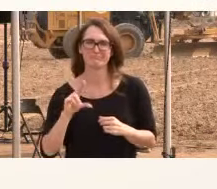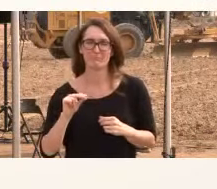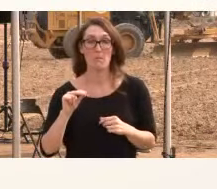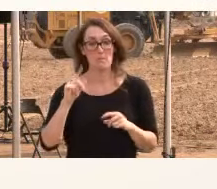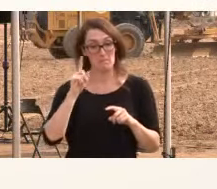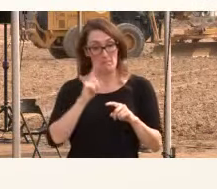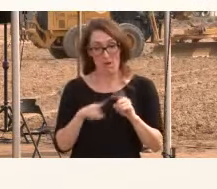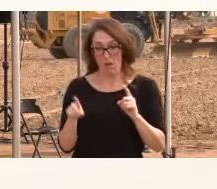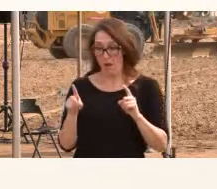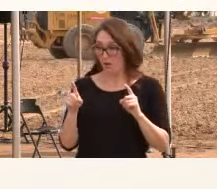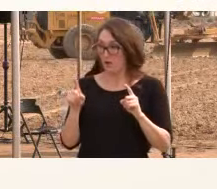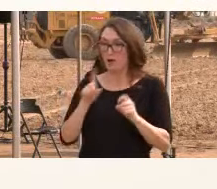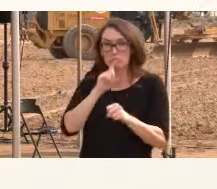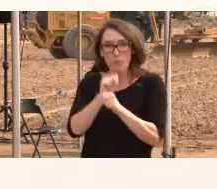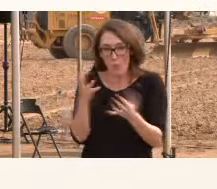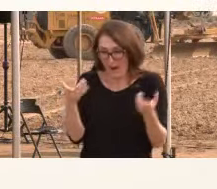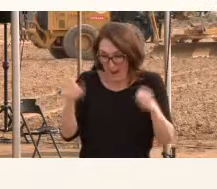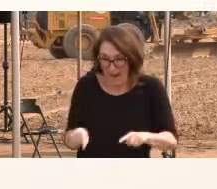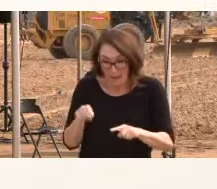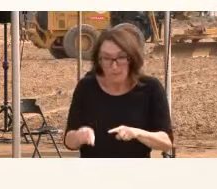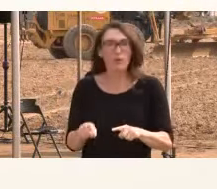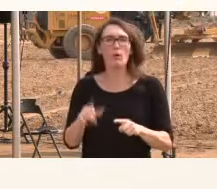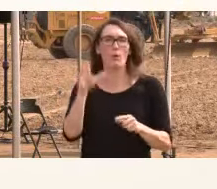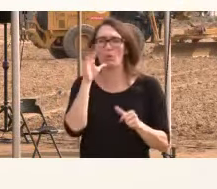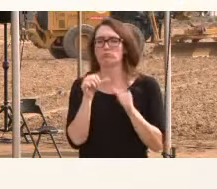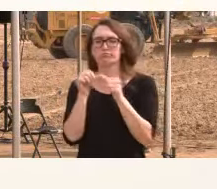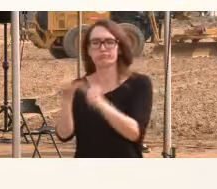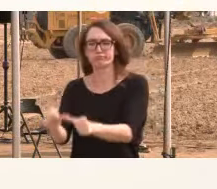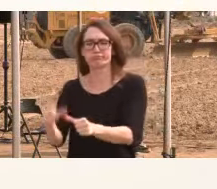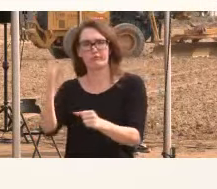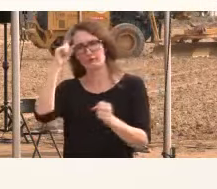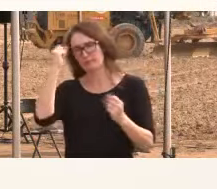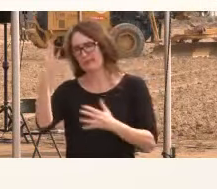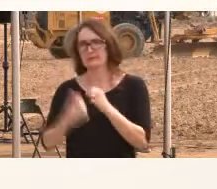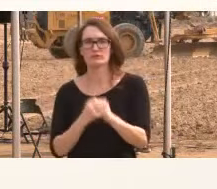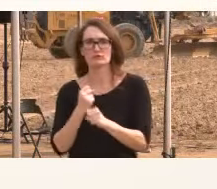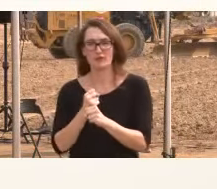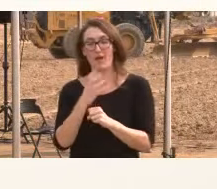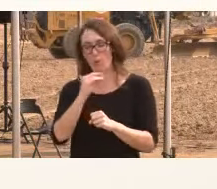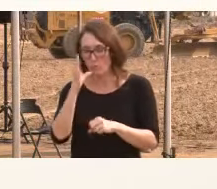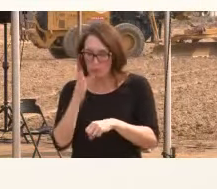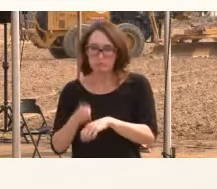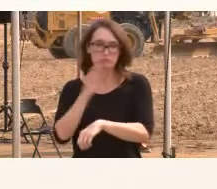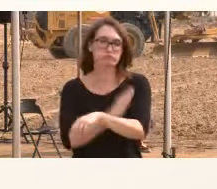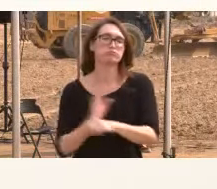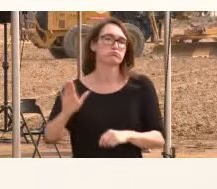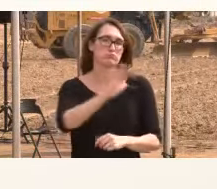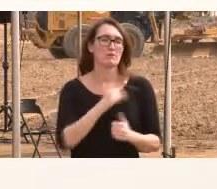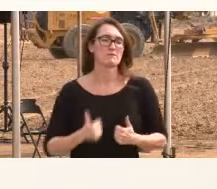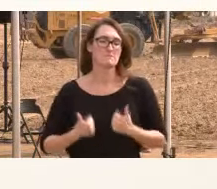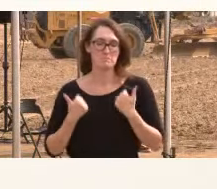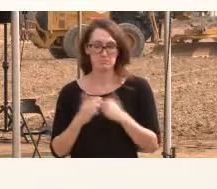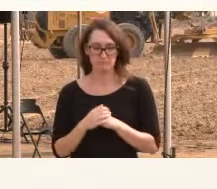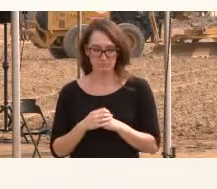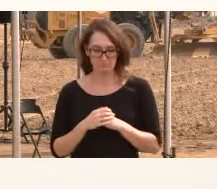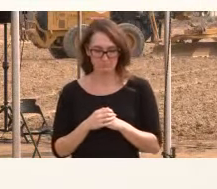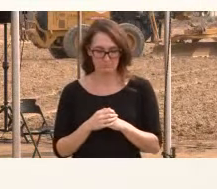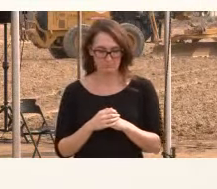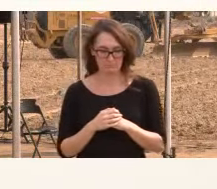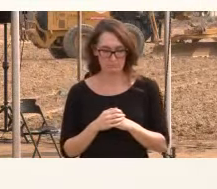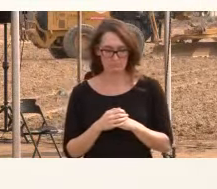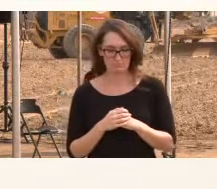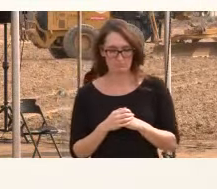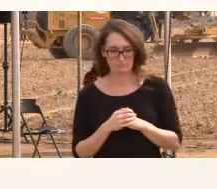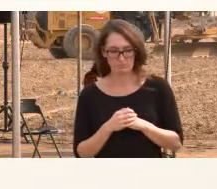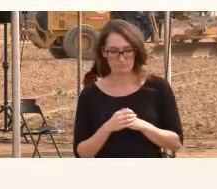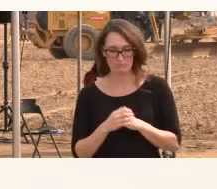today will last for generations to come, and it will make a difference. I think it was so